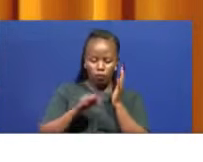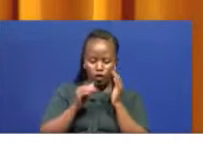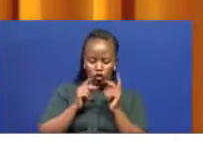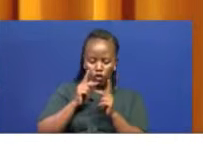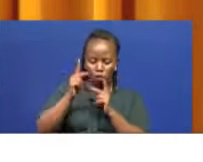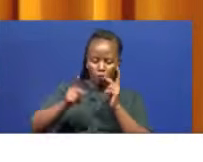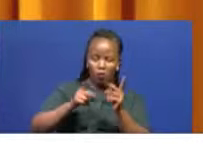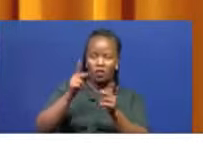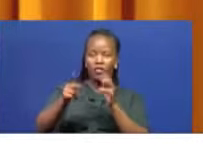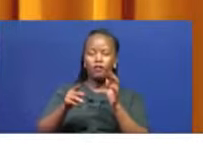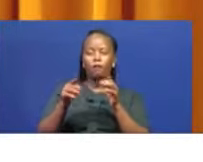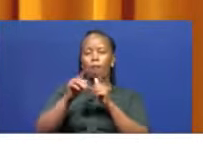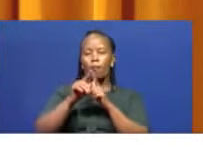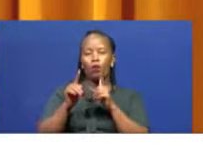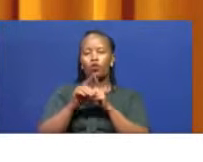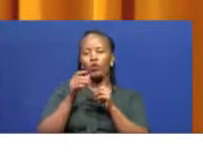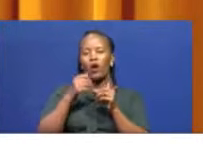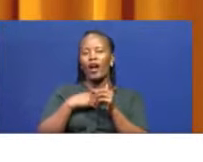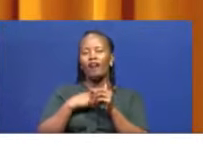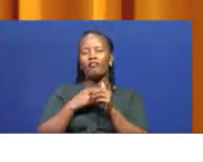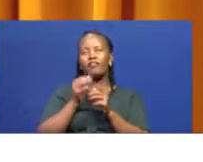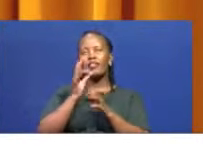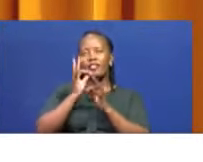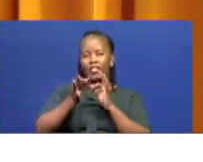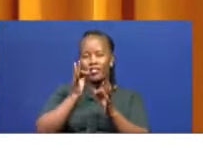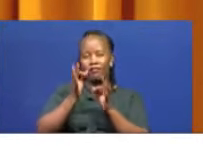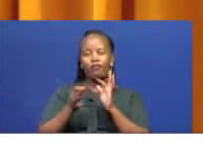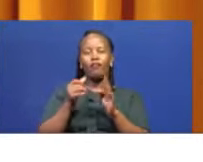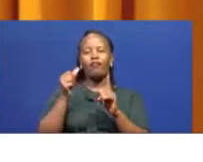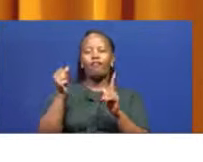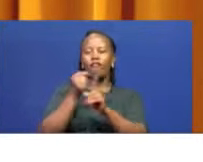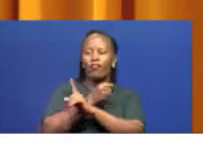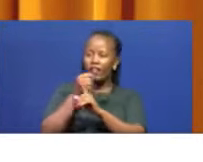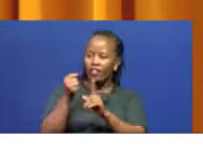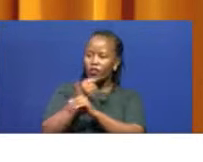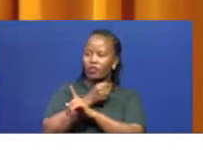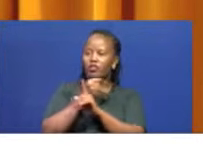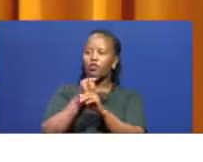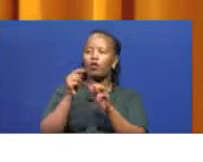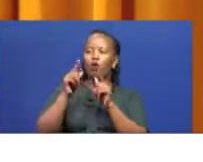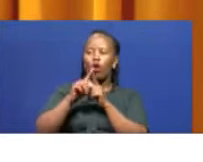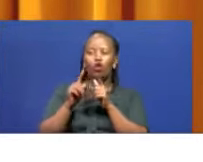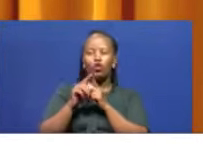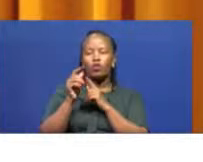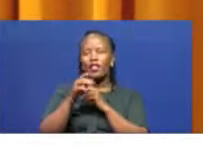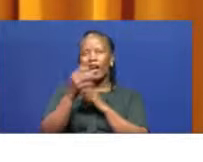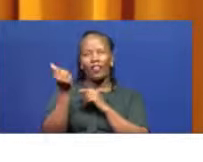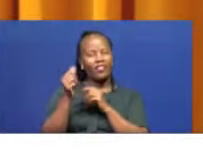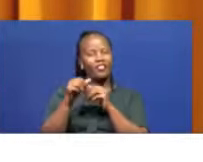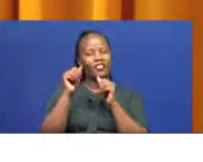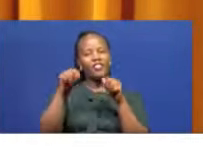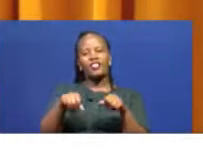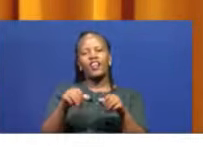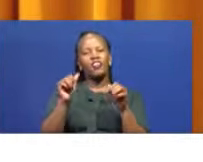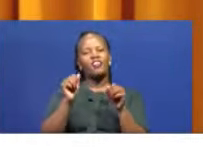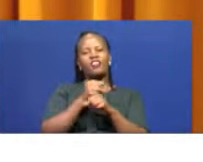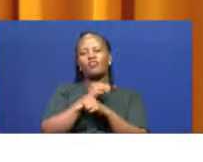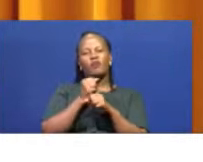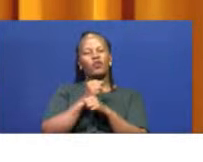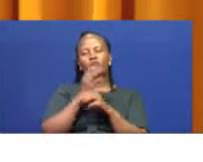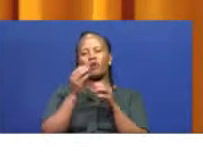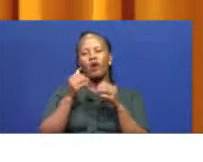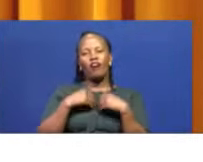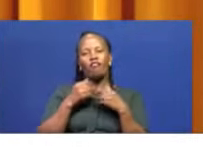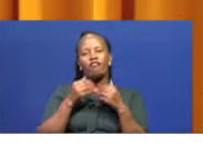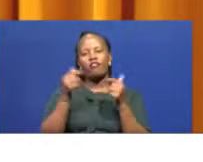the grossness of alleged violations, and that grudges and squabbles cannot be the basis for